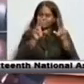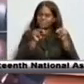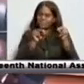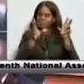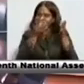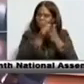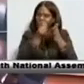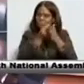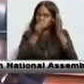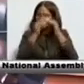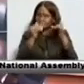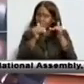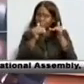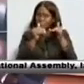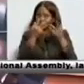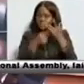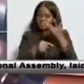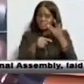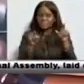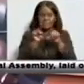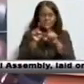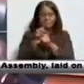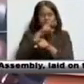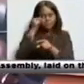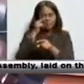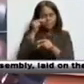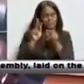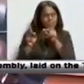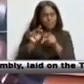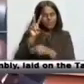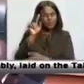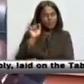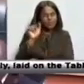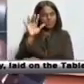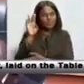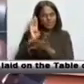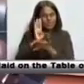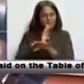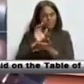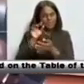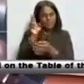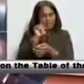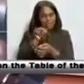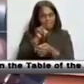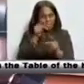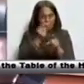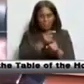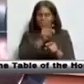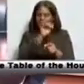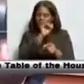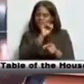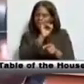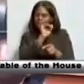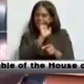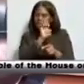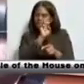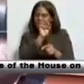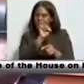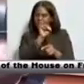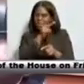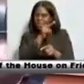house that stole $2.5 billion from the CMIH, and the matter was before the